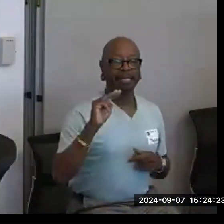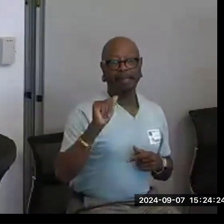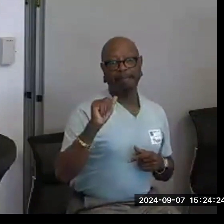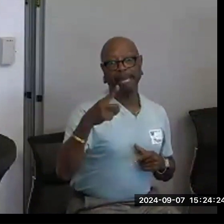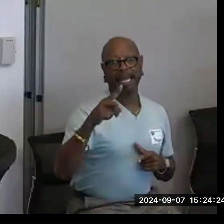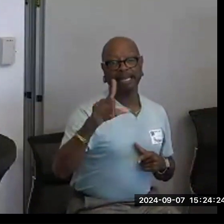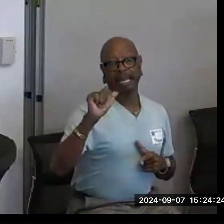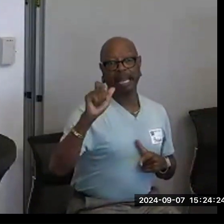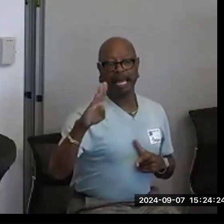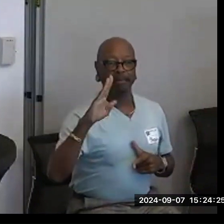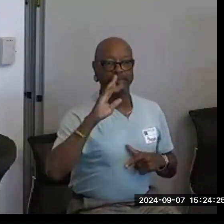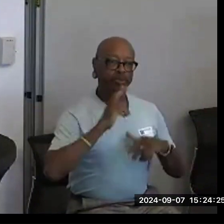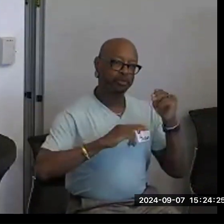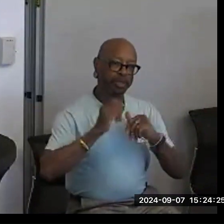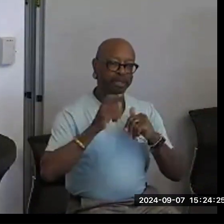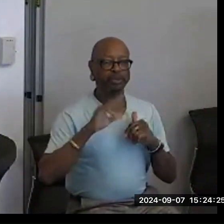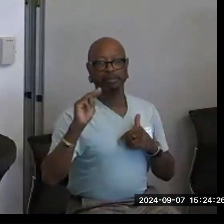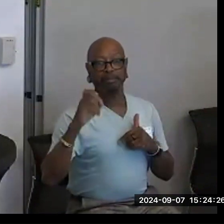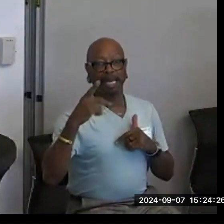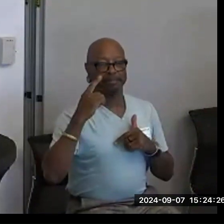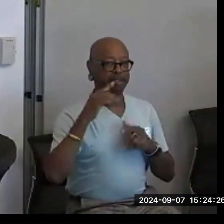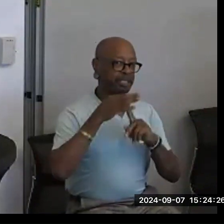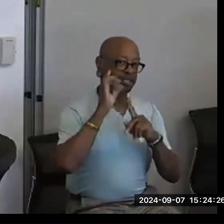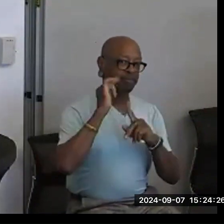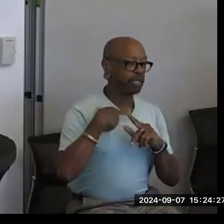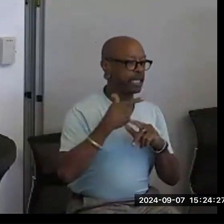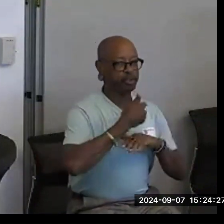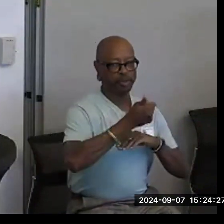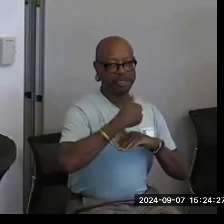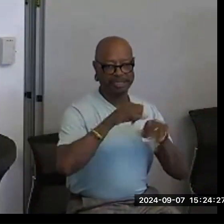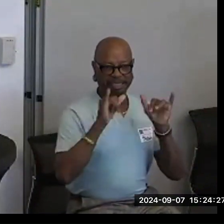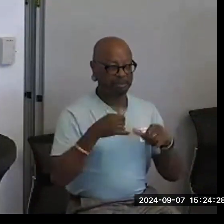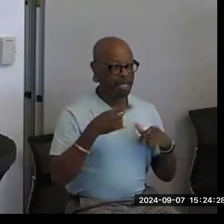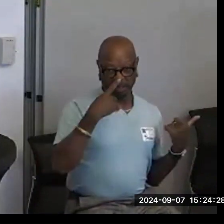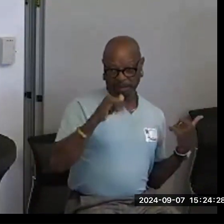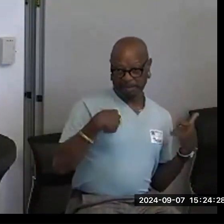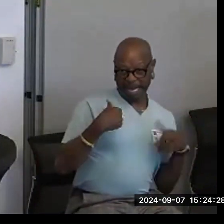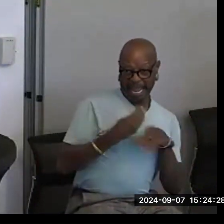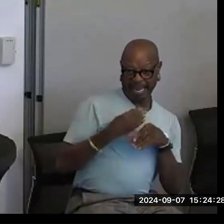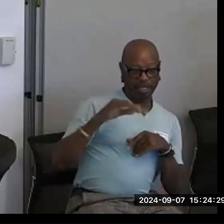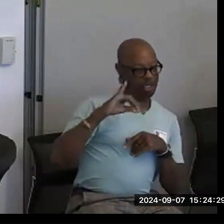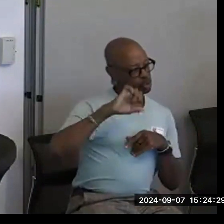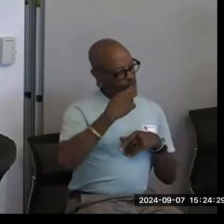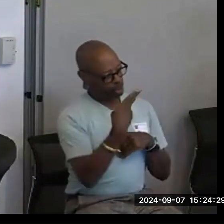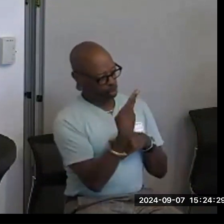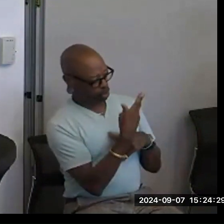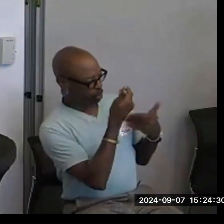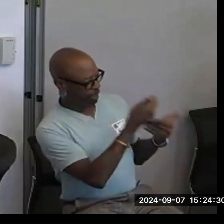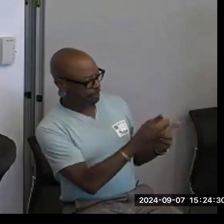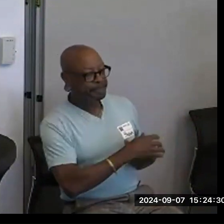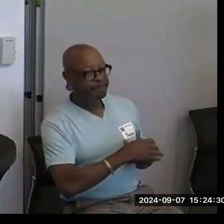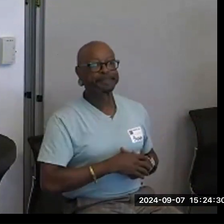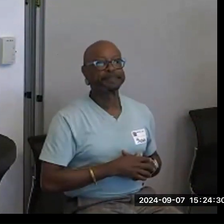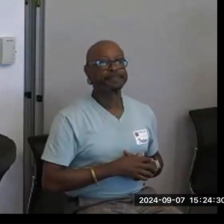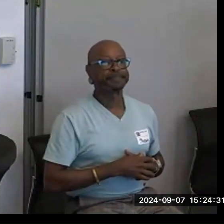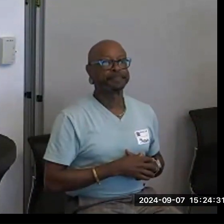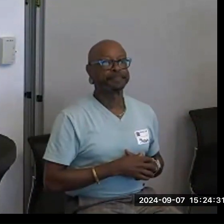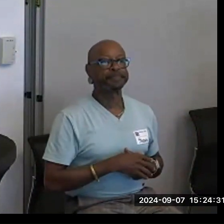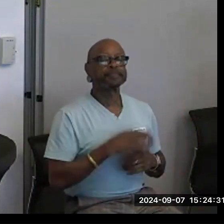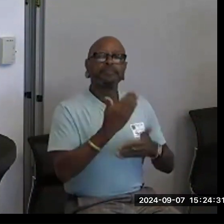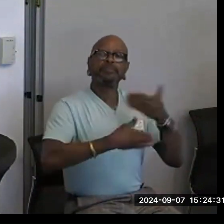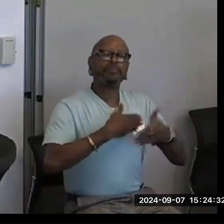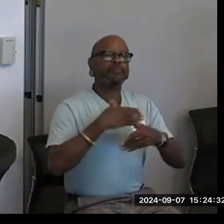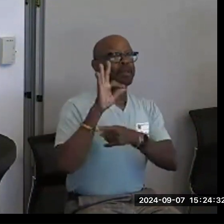for their transit systems. Frank, Frank, can I say something quickly? Yeah, Josh. Just about so the process Frank